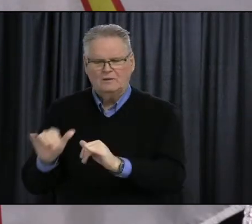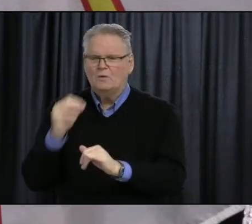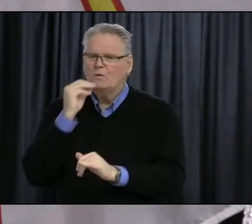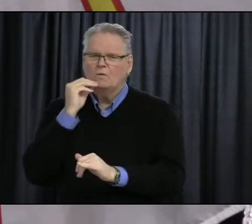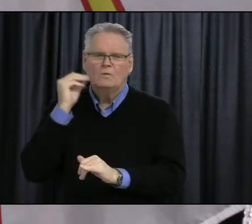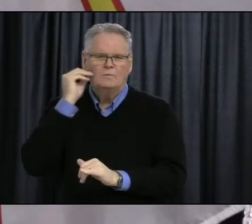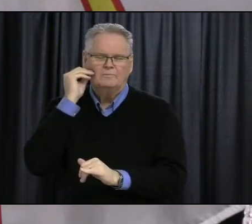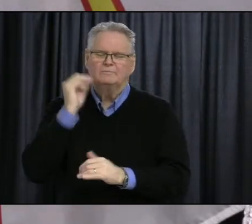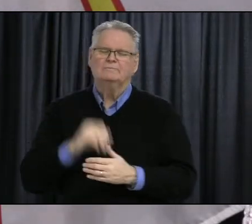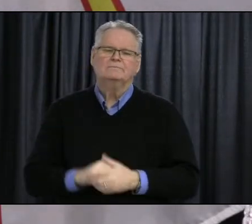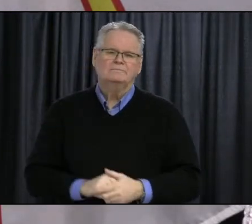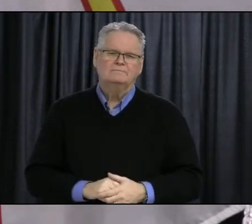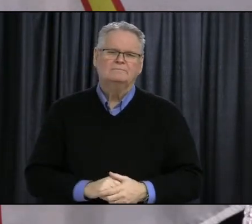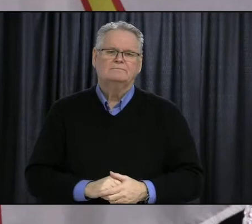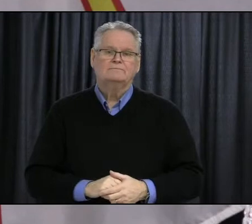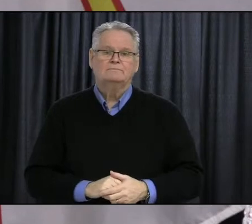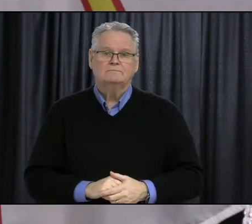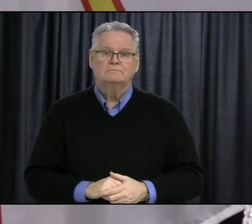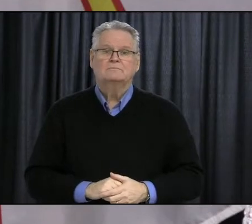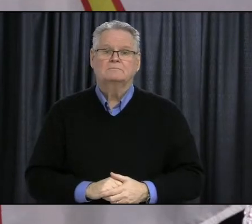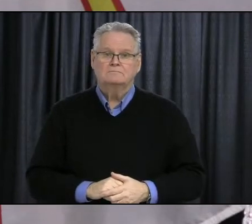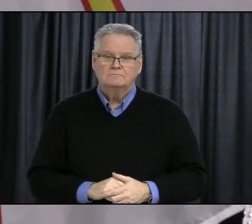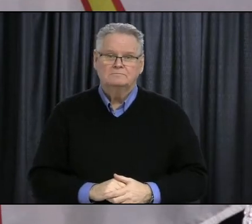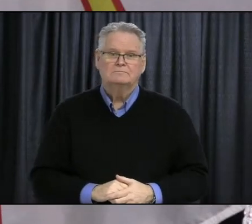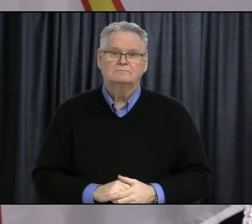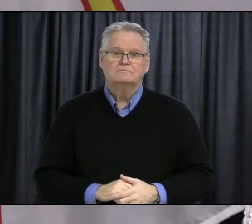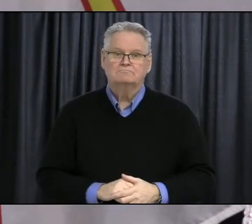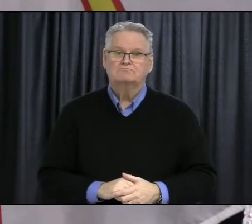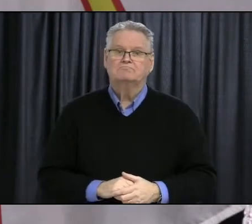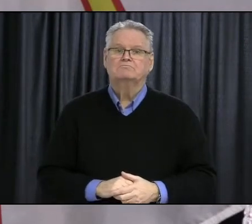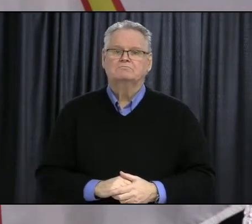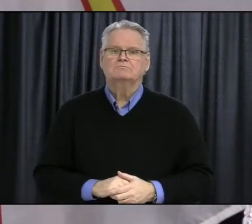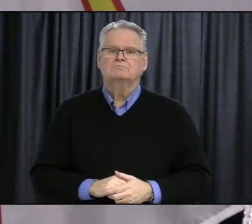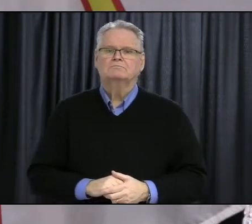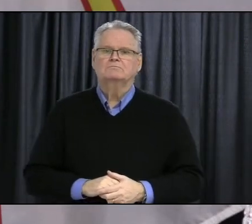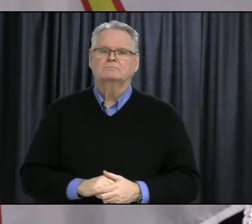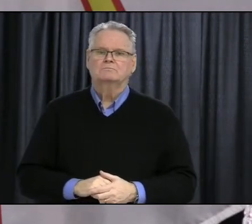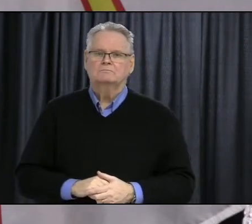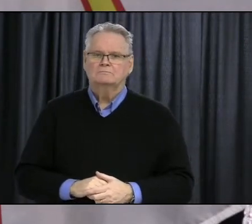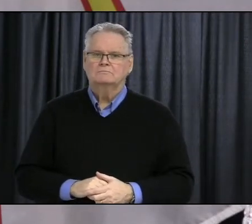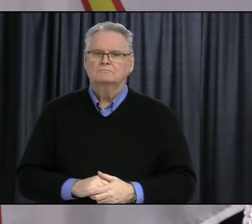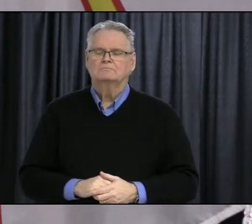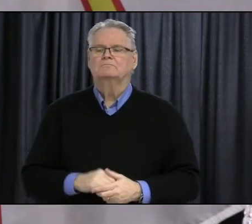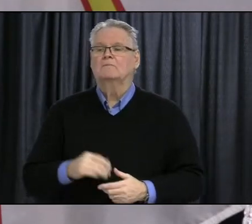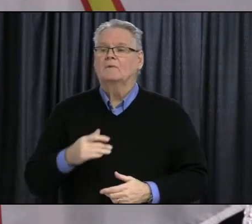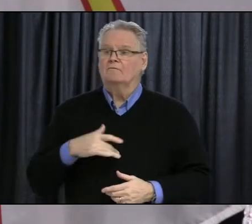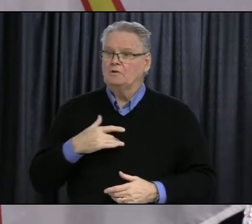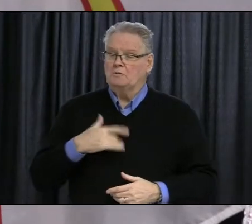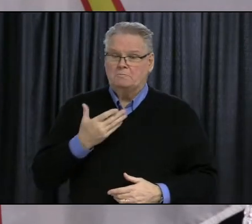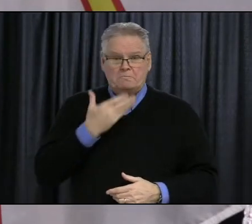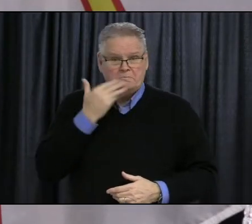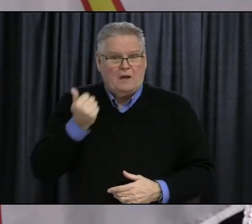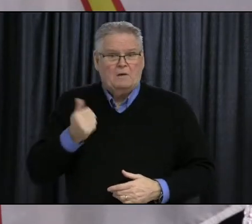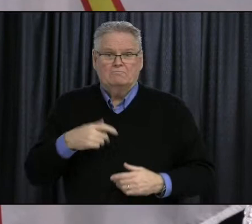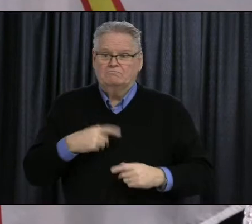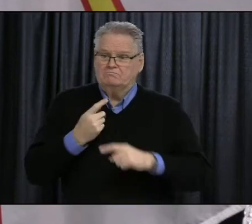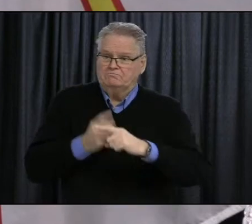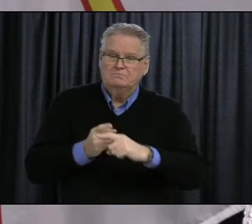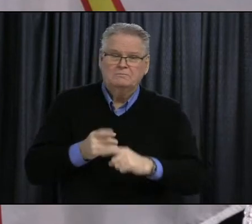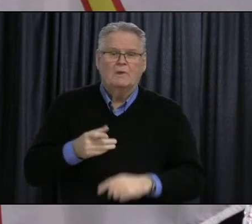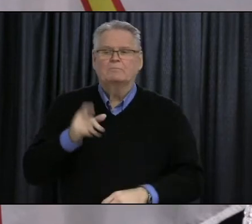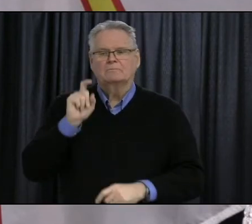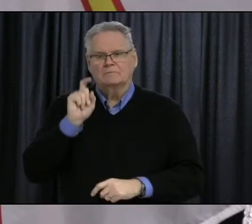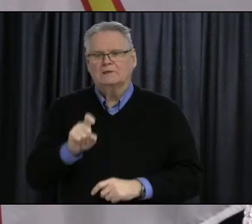Ask anyone attending a gathering to download the COVID Alert app so that they can be notified if they have been exposed to COVID. When it comes